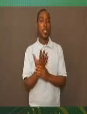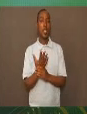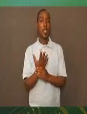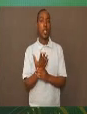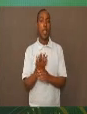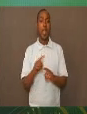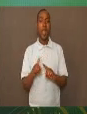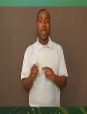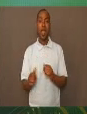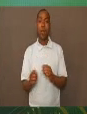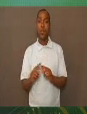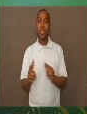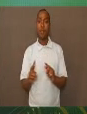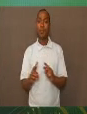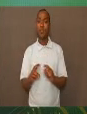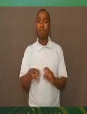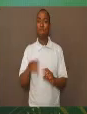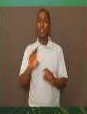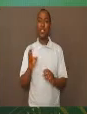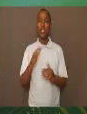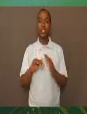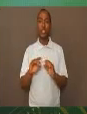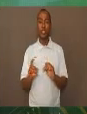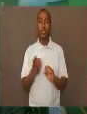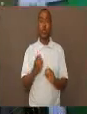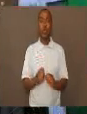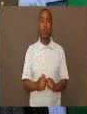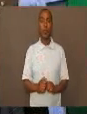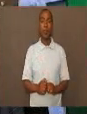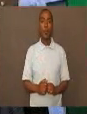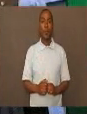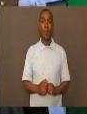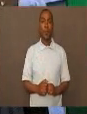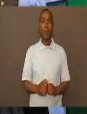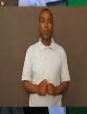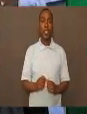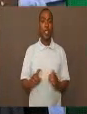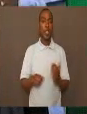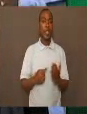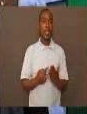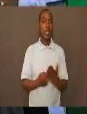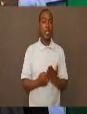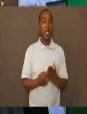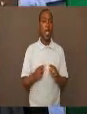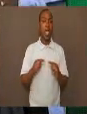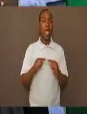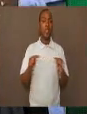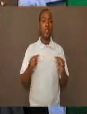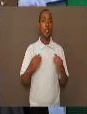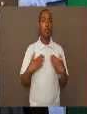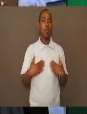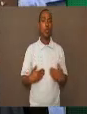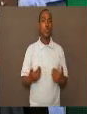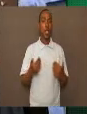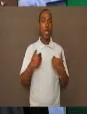more serious problem later on. There are antibiotics